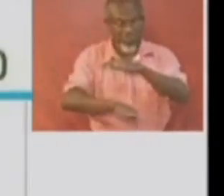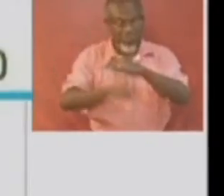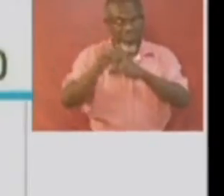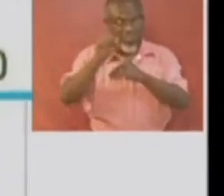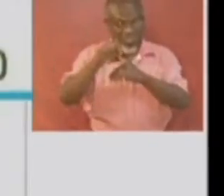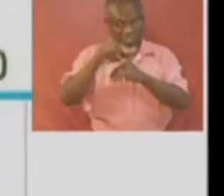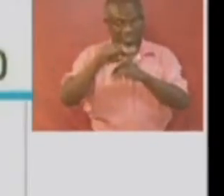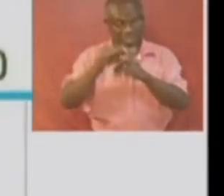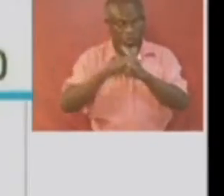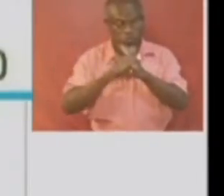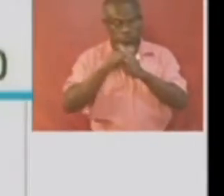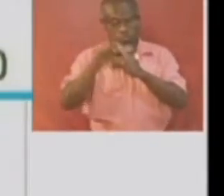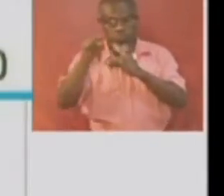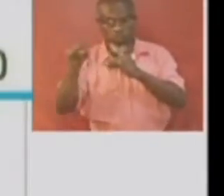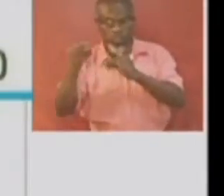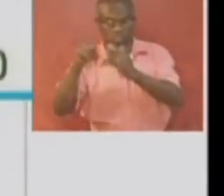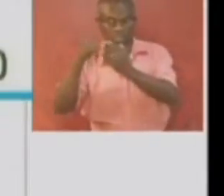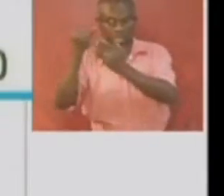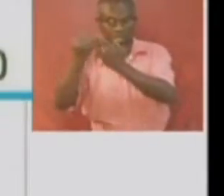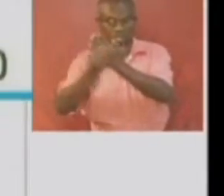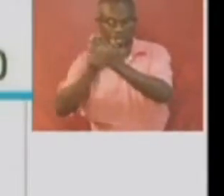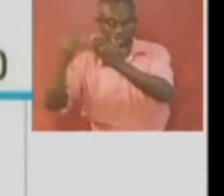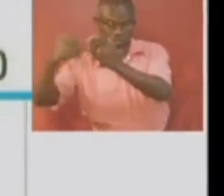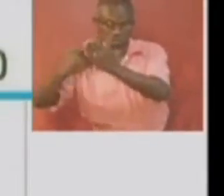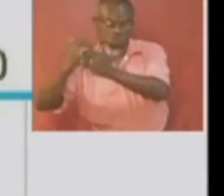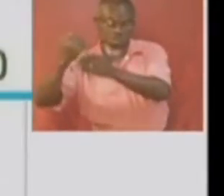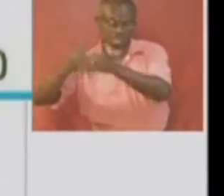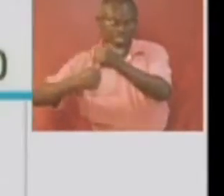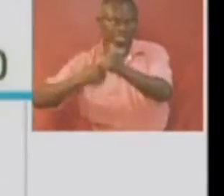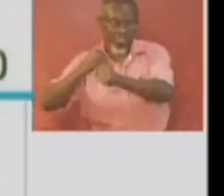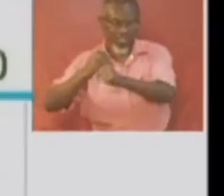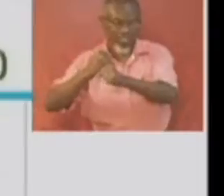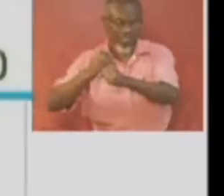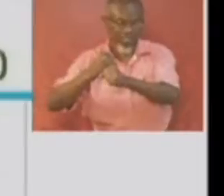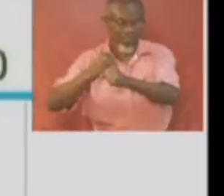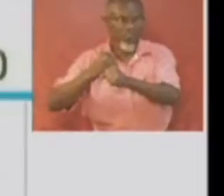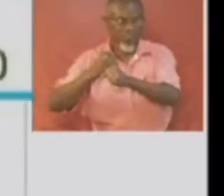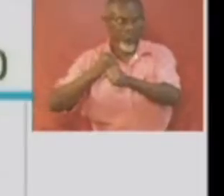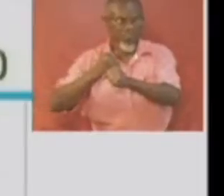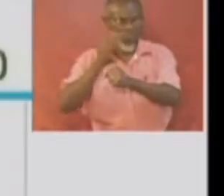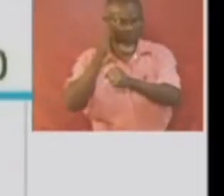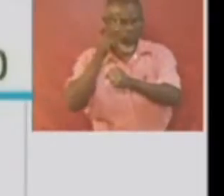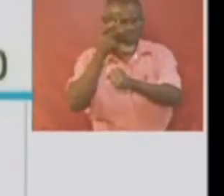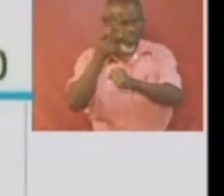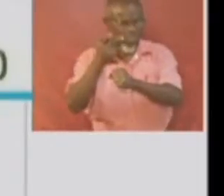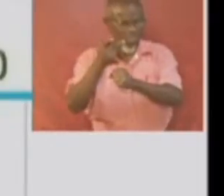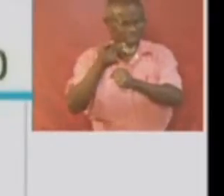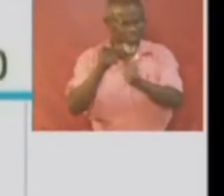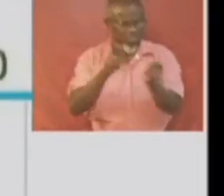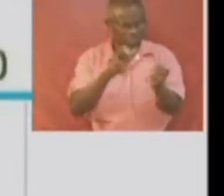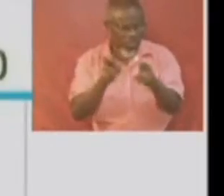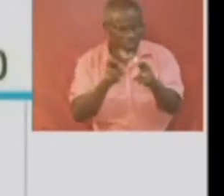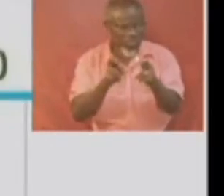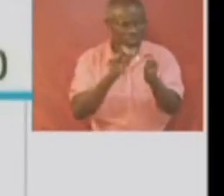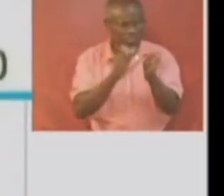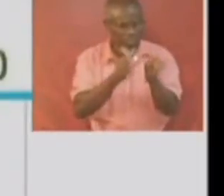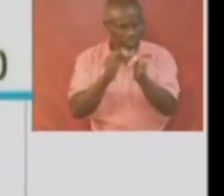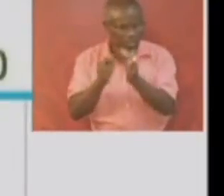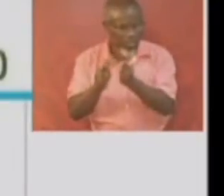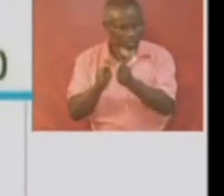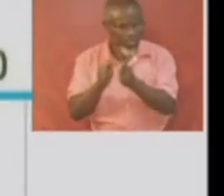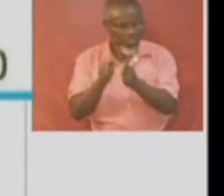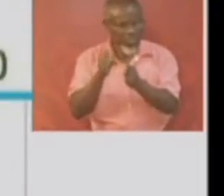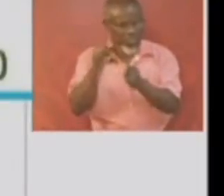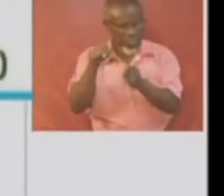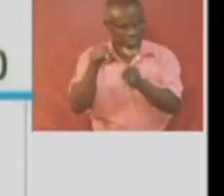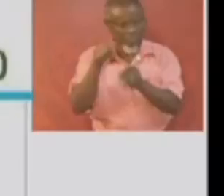following year. So the health sector, we prepare for the seasonal rise in births. What you can see clearly from the graph so far